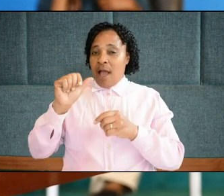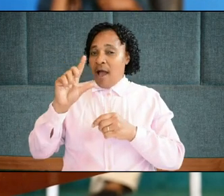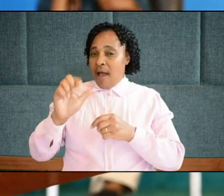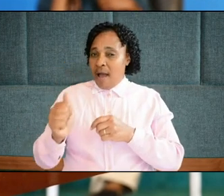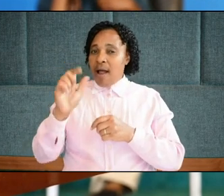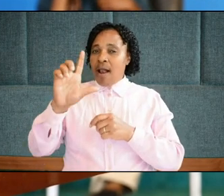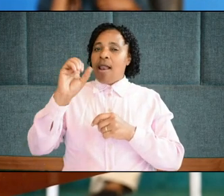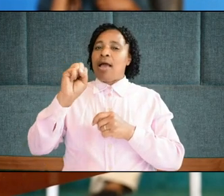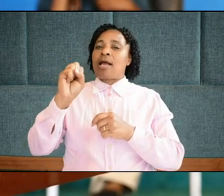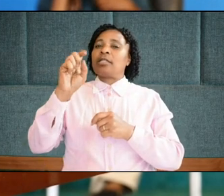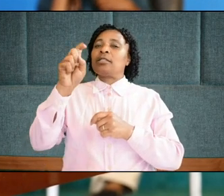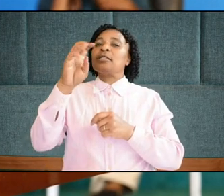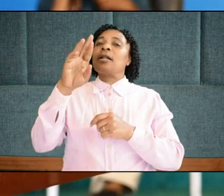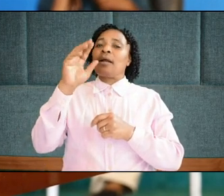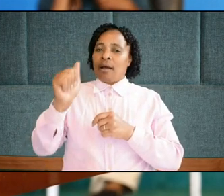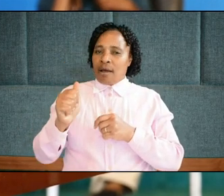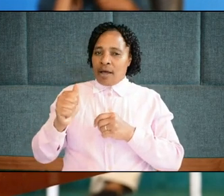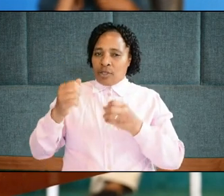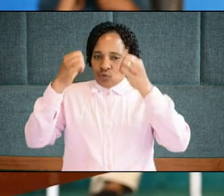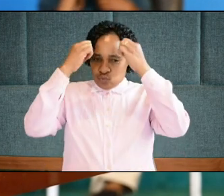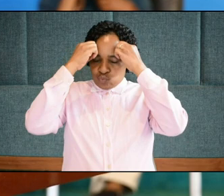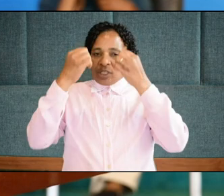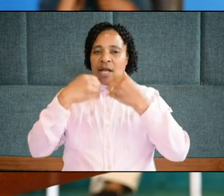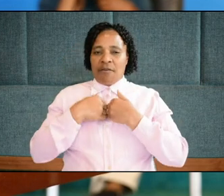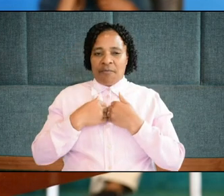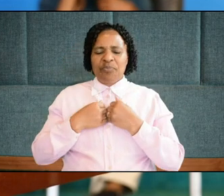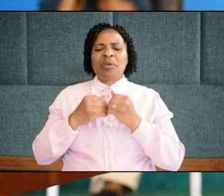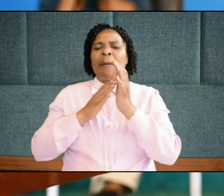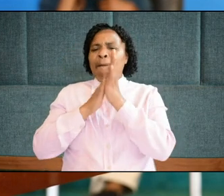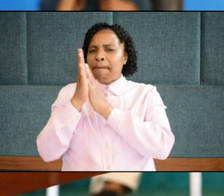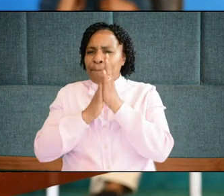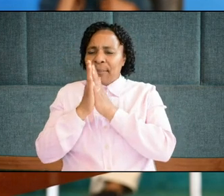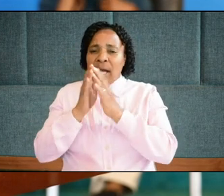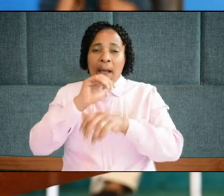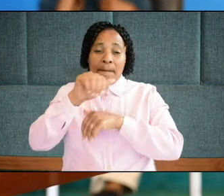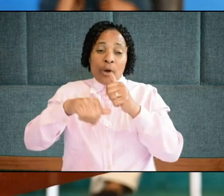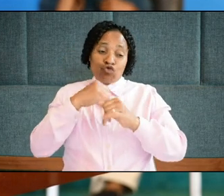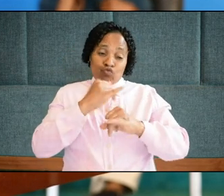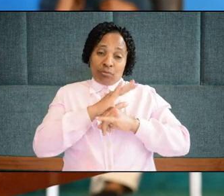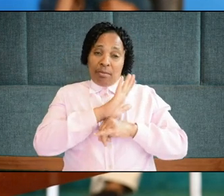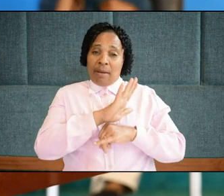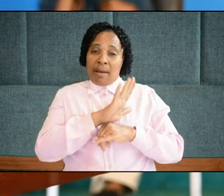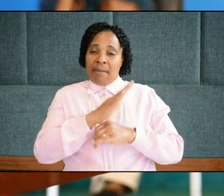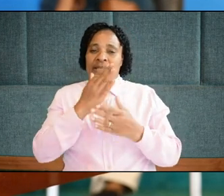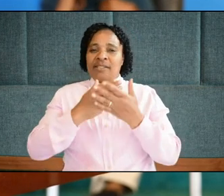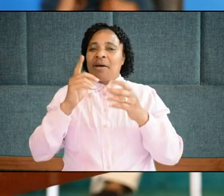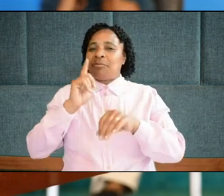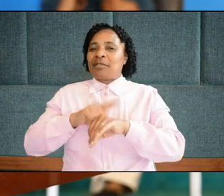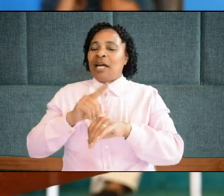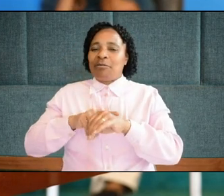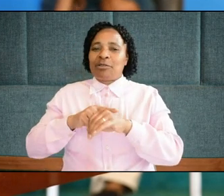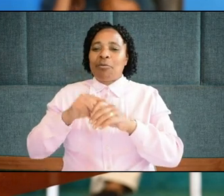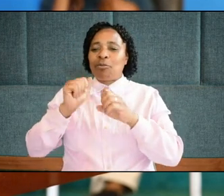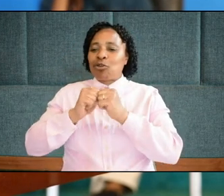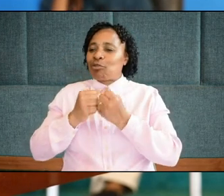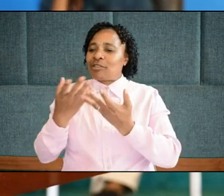student. They were both very passionate about their roles, and sometimes Anna would punish